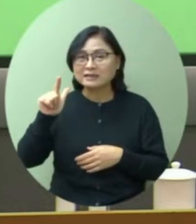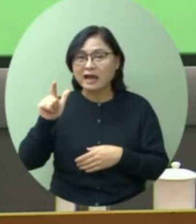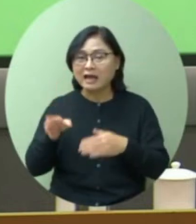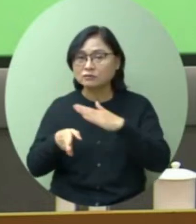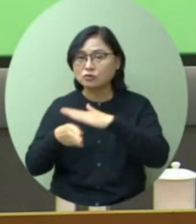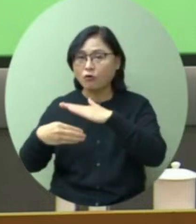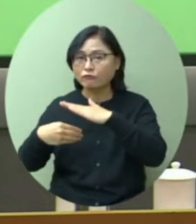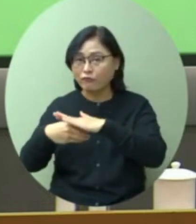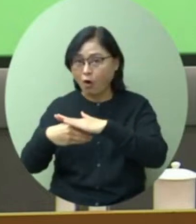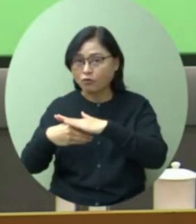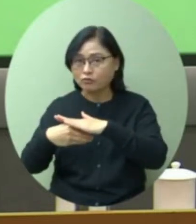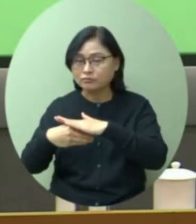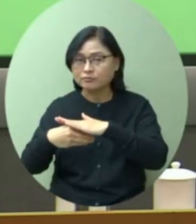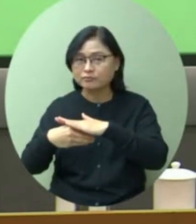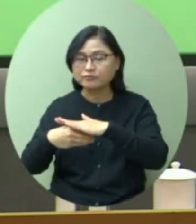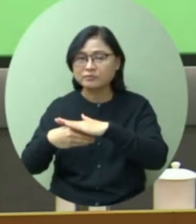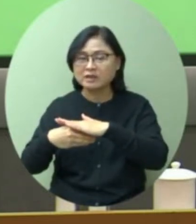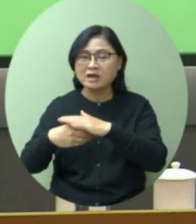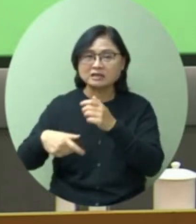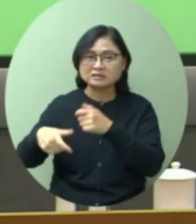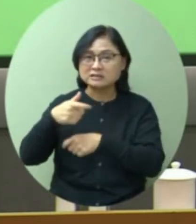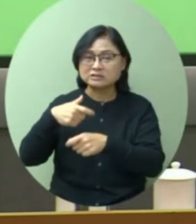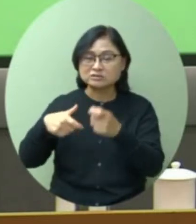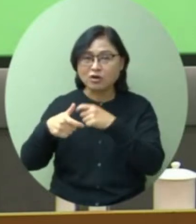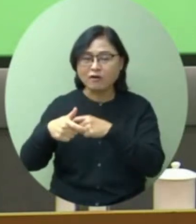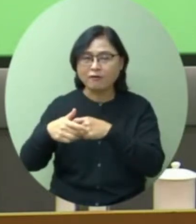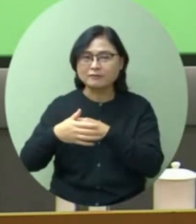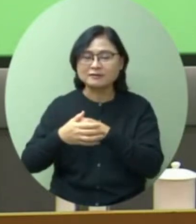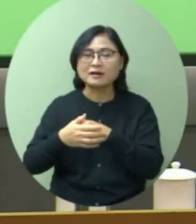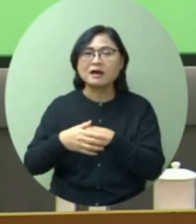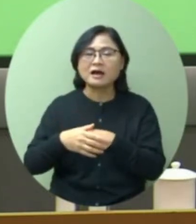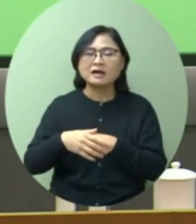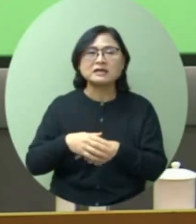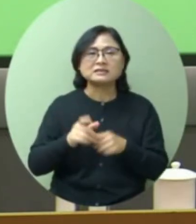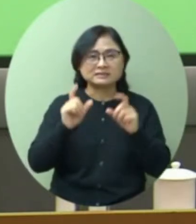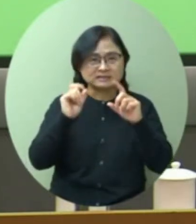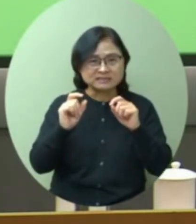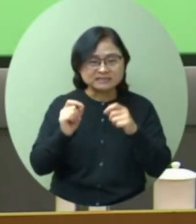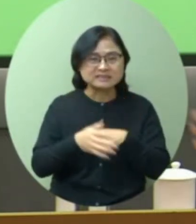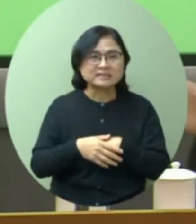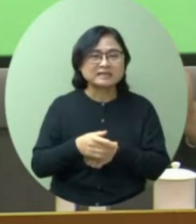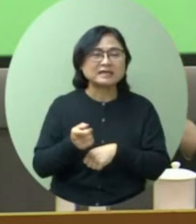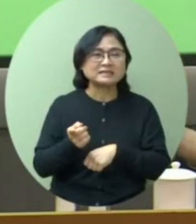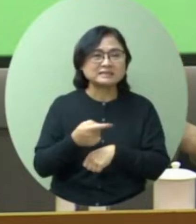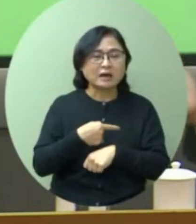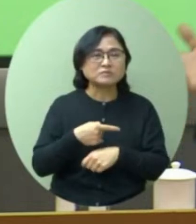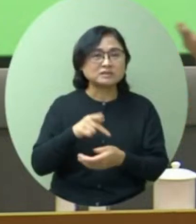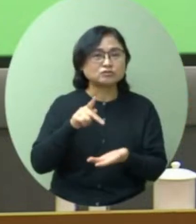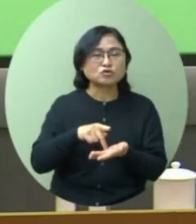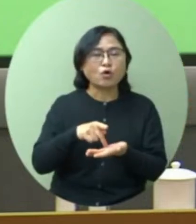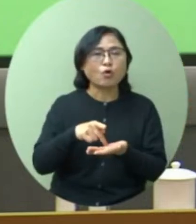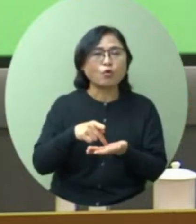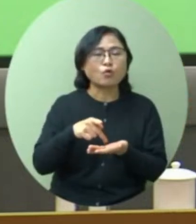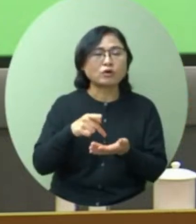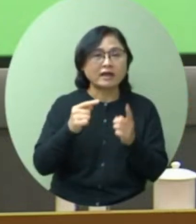which hasn't been rented out, i.e., there are no tenants, it is a new